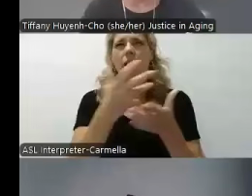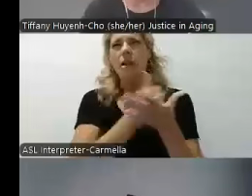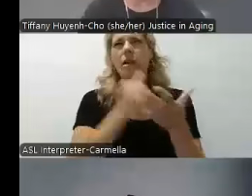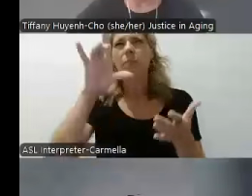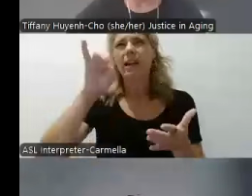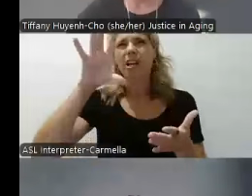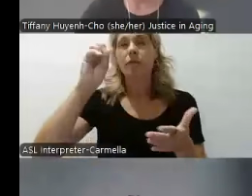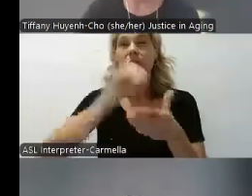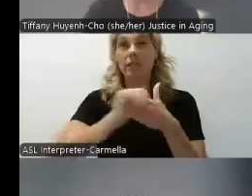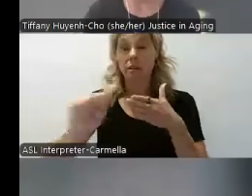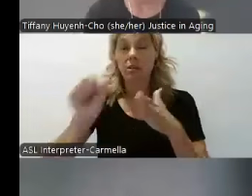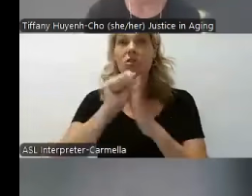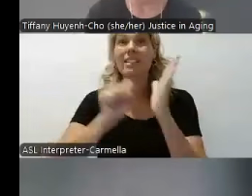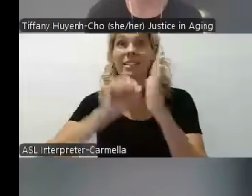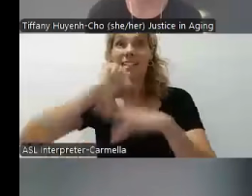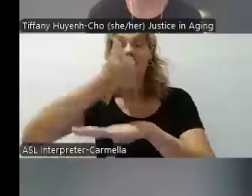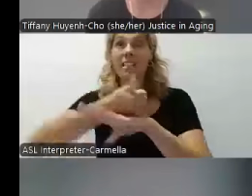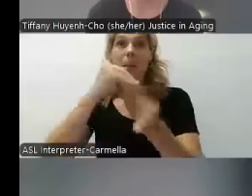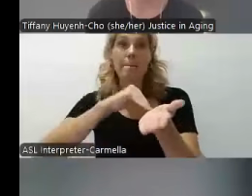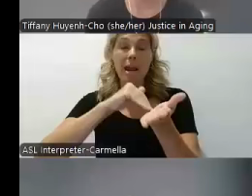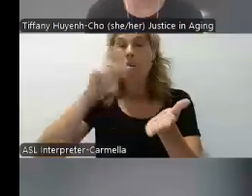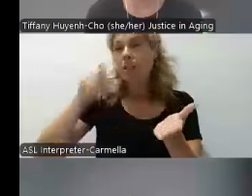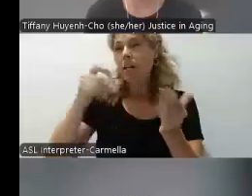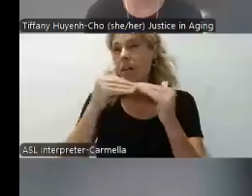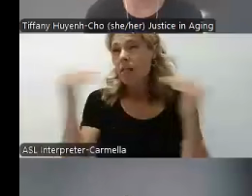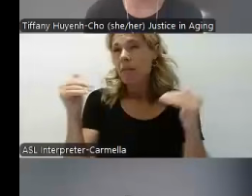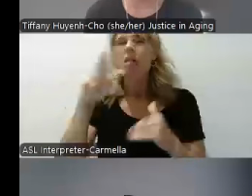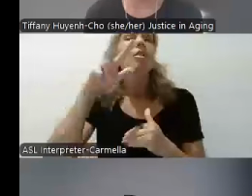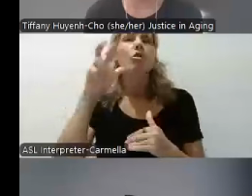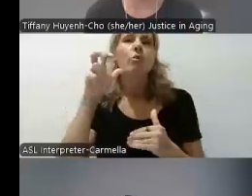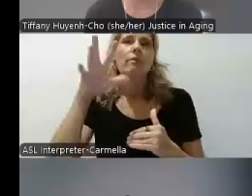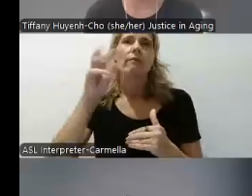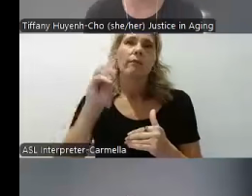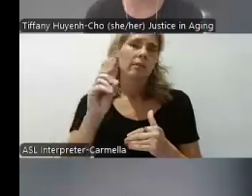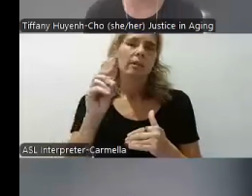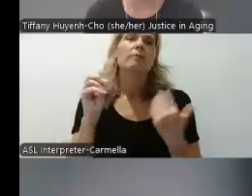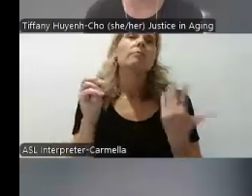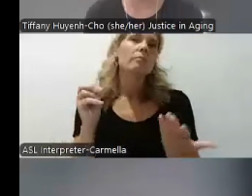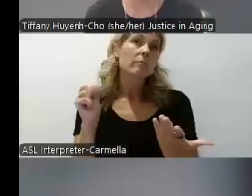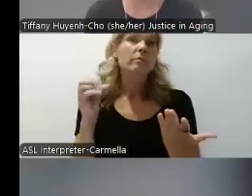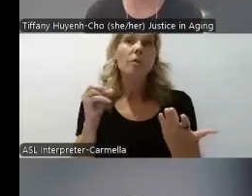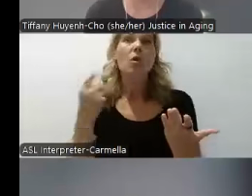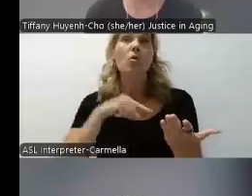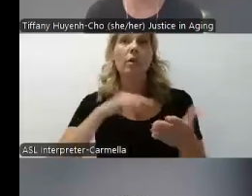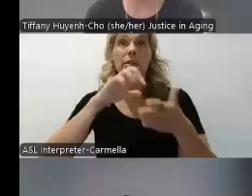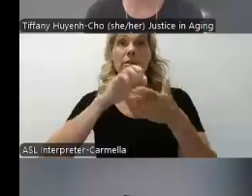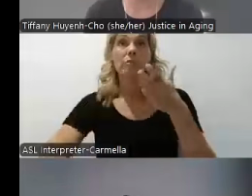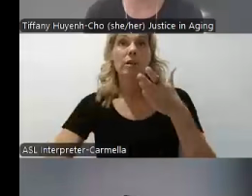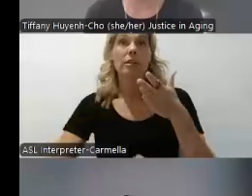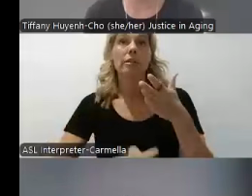and their state set their medically needy income level at $350. So we subtract